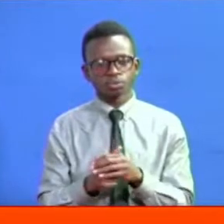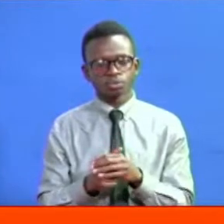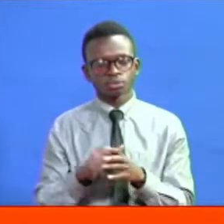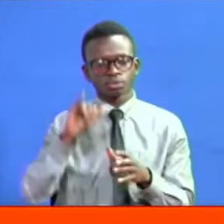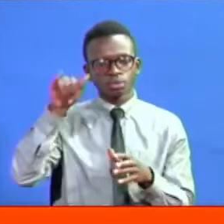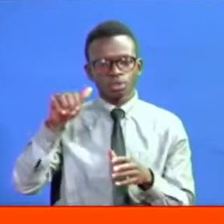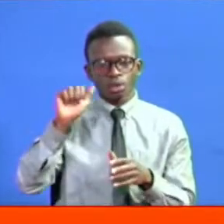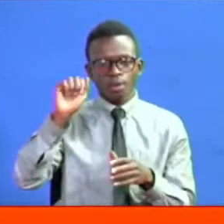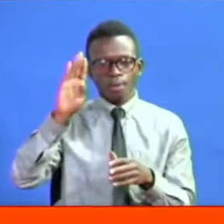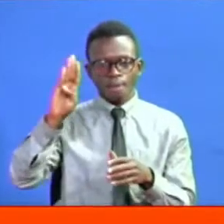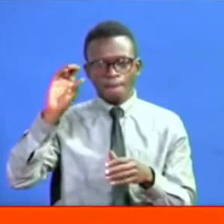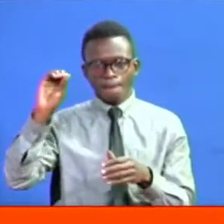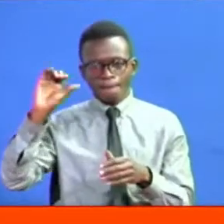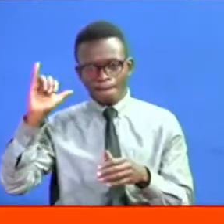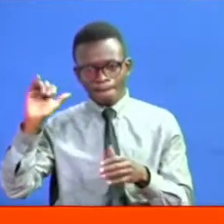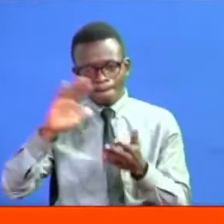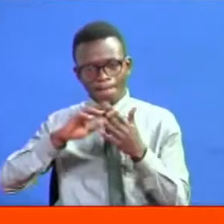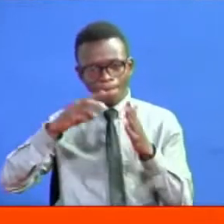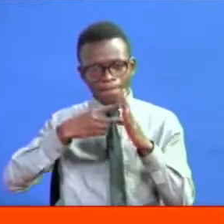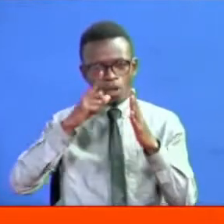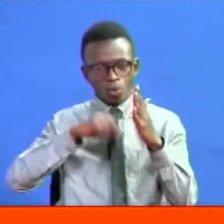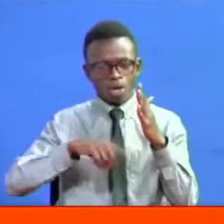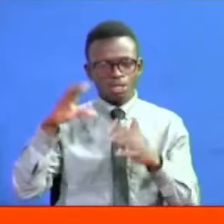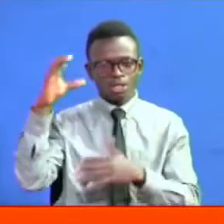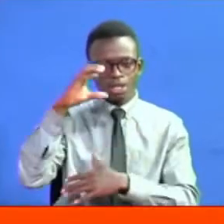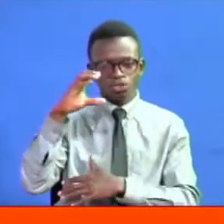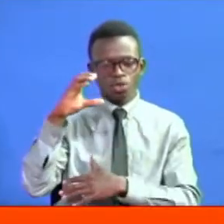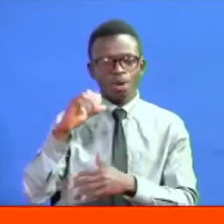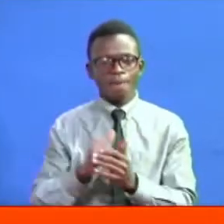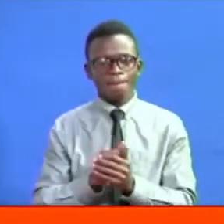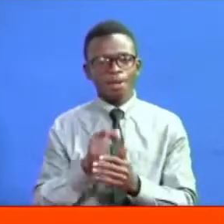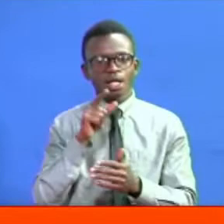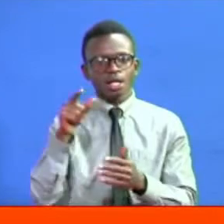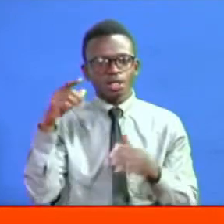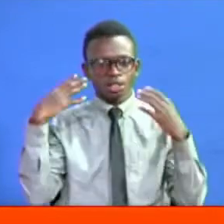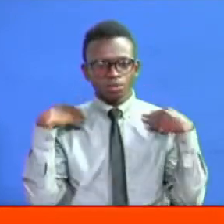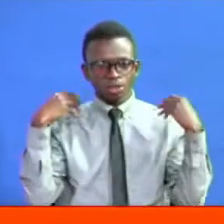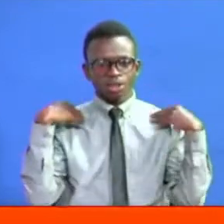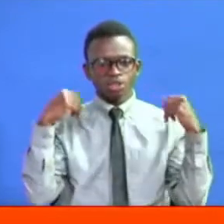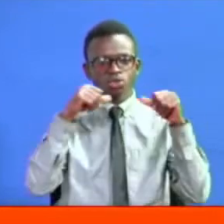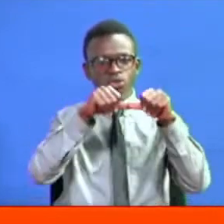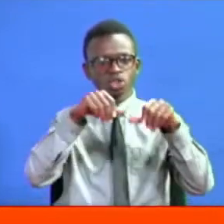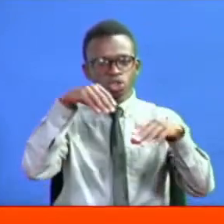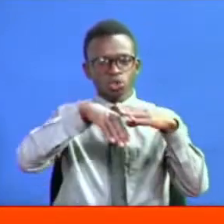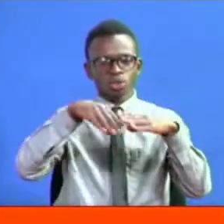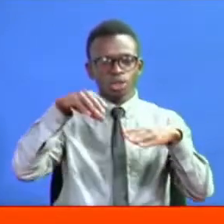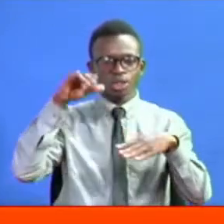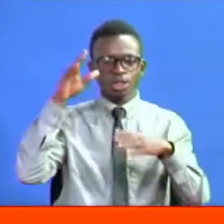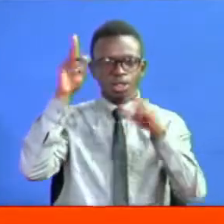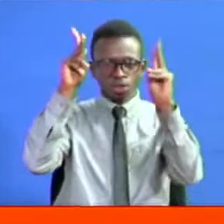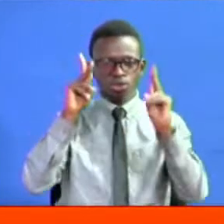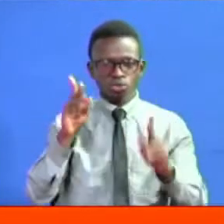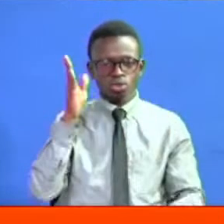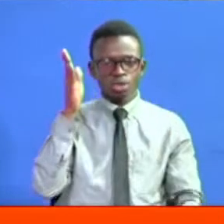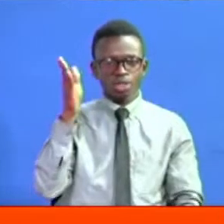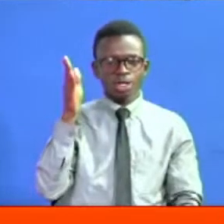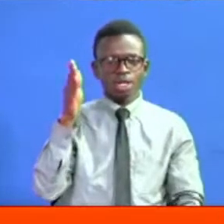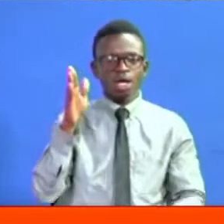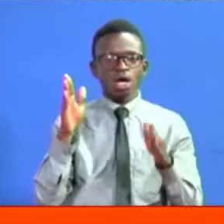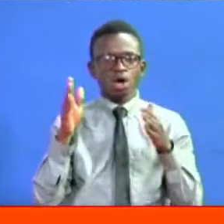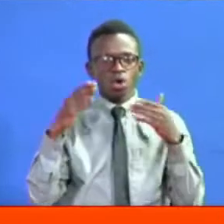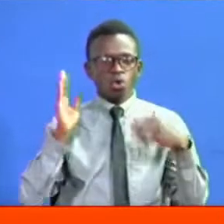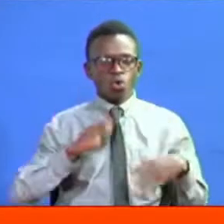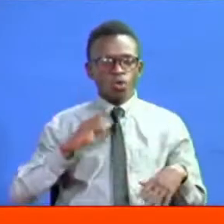Jaboya means customer, and this practice has been rampant on the shores of Lake Victoria. Women